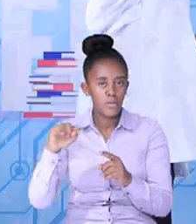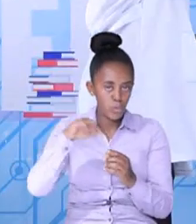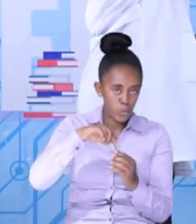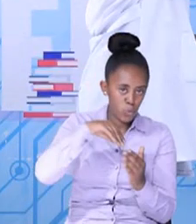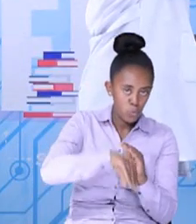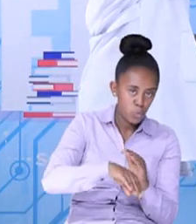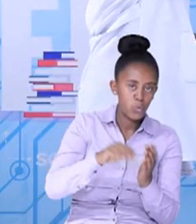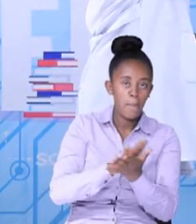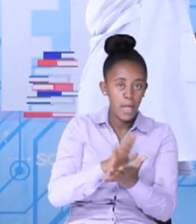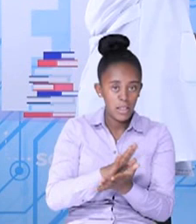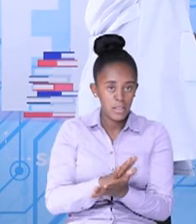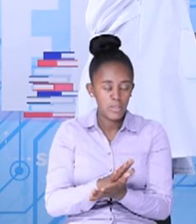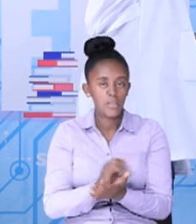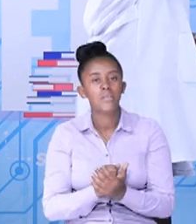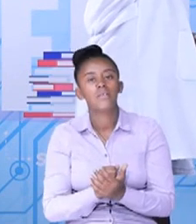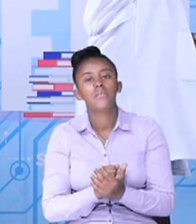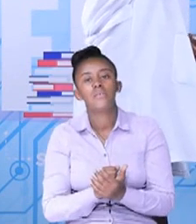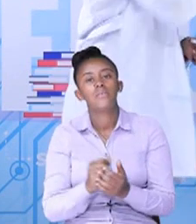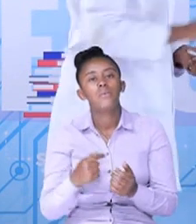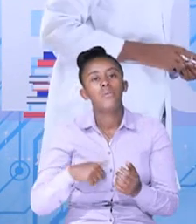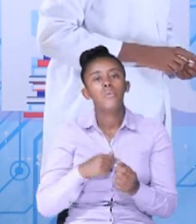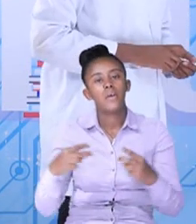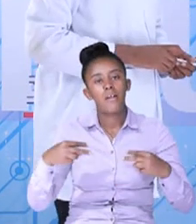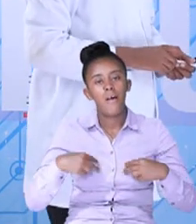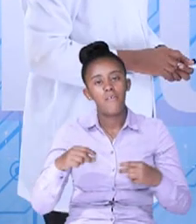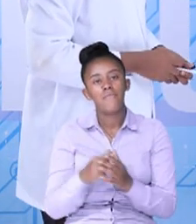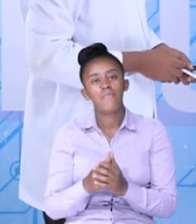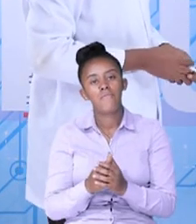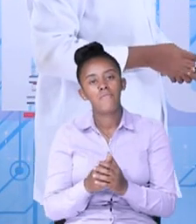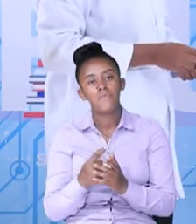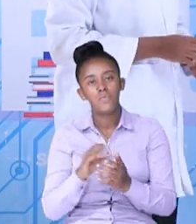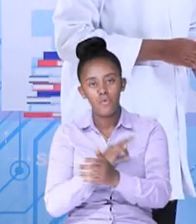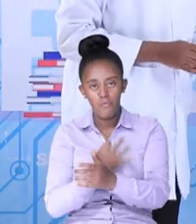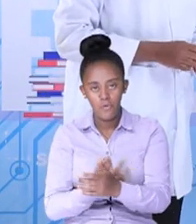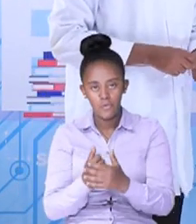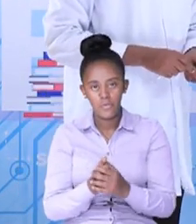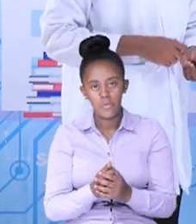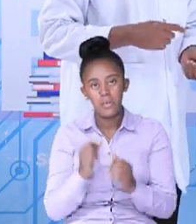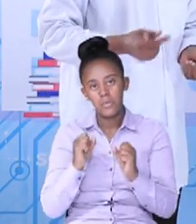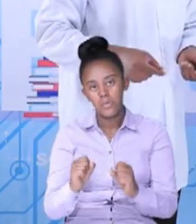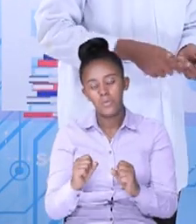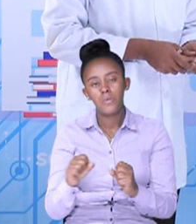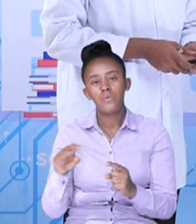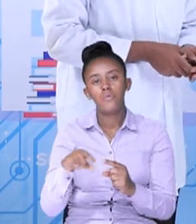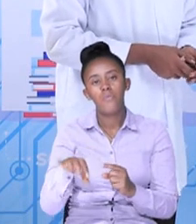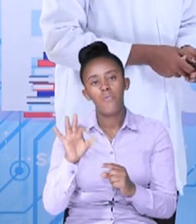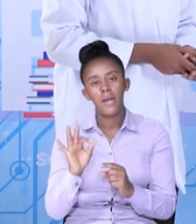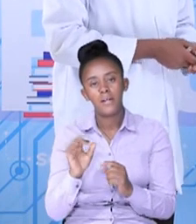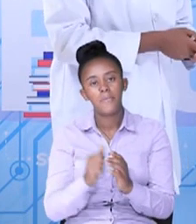page. So we can have the force upward like this. It's possible to find